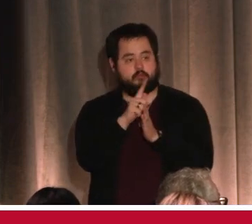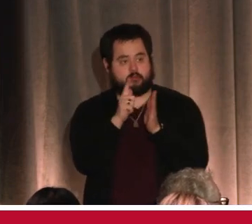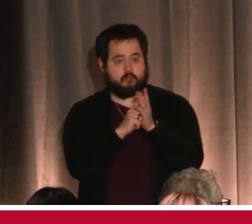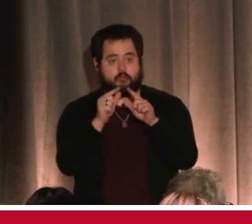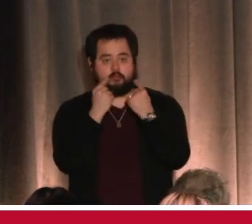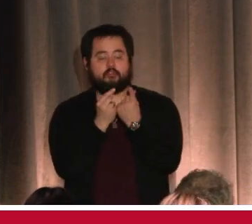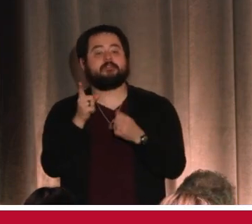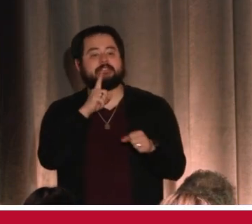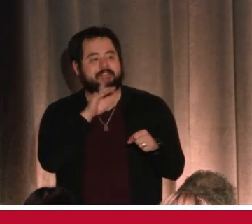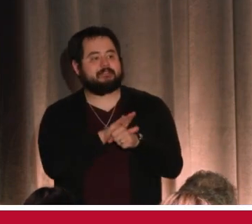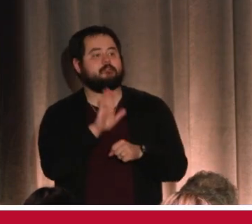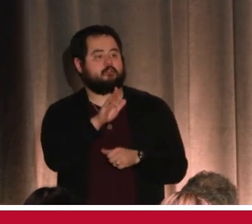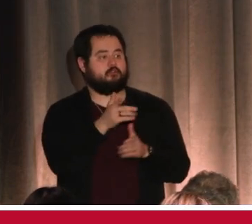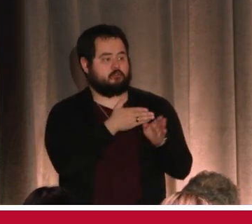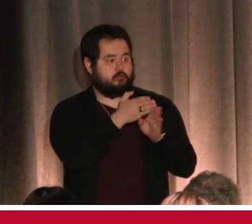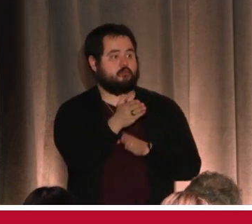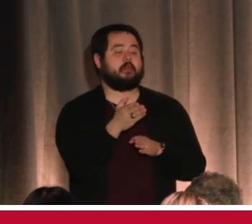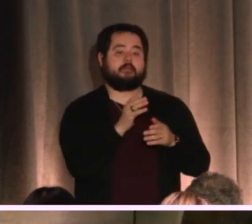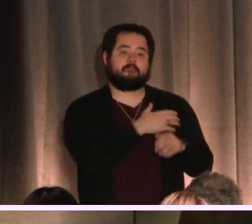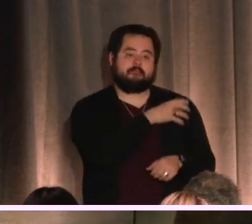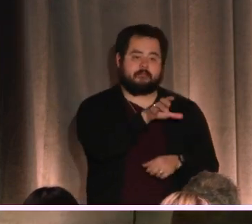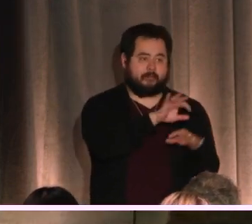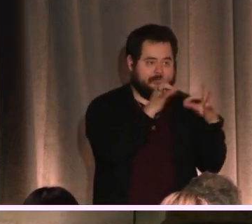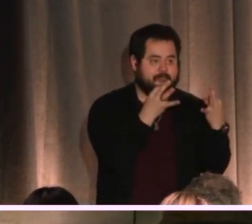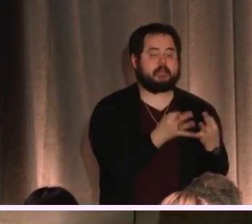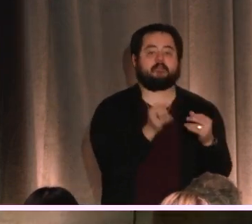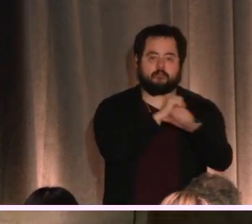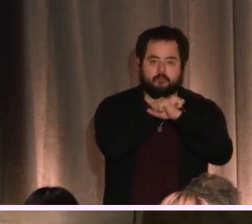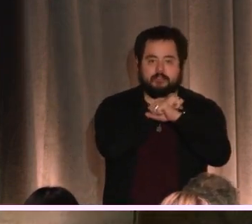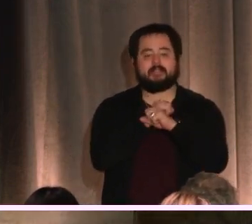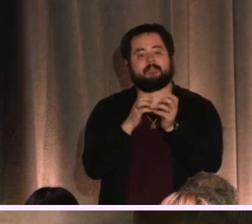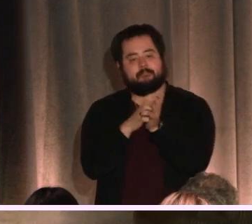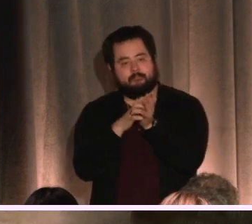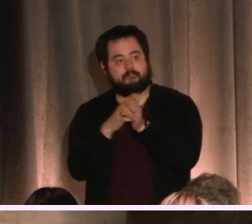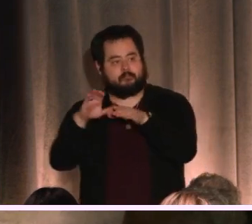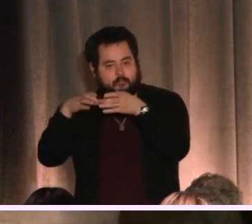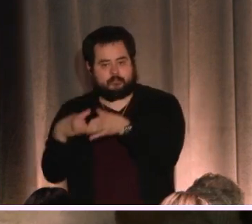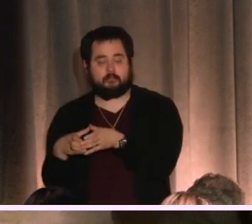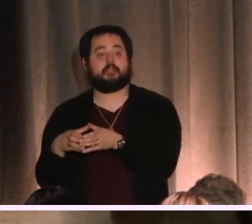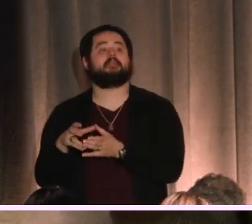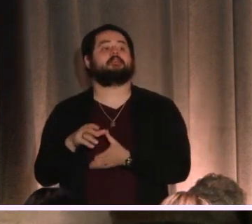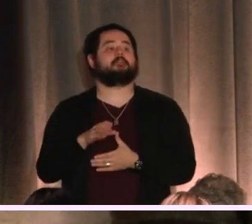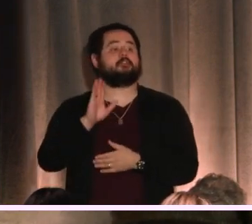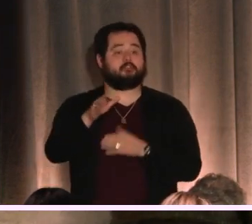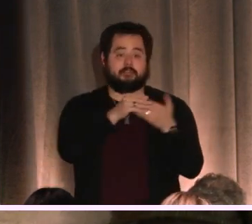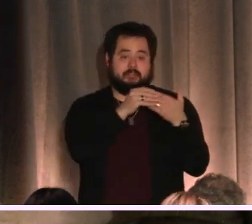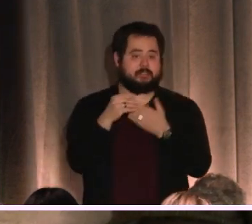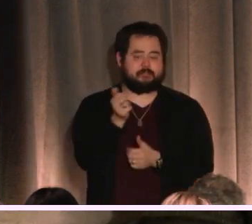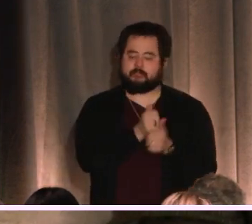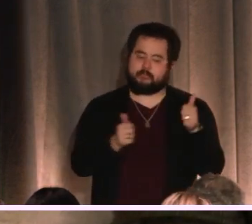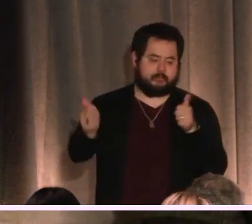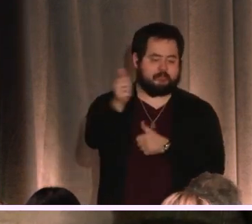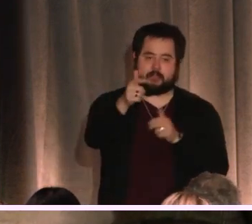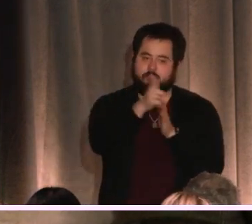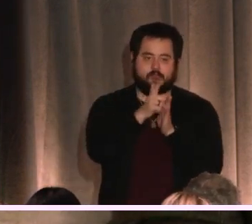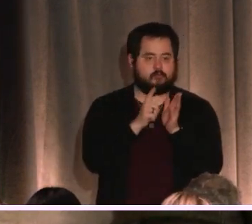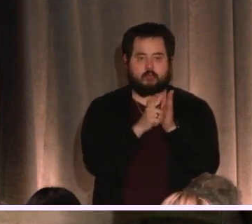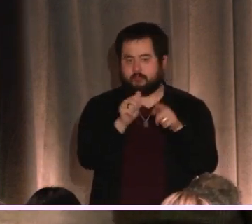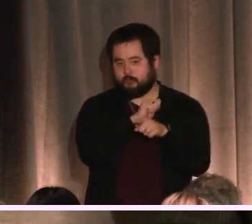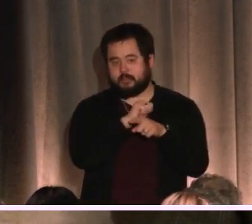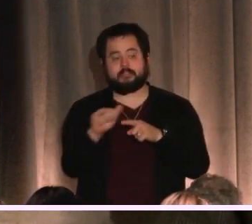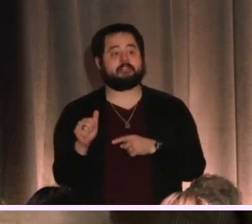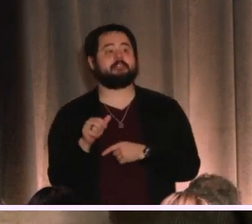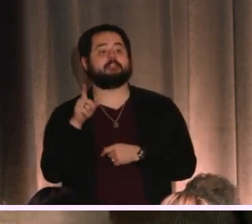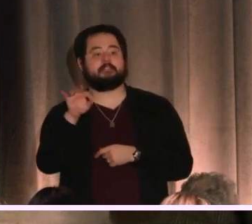families and protecting vulnerable populations. Her leadership extends beyond her practice. As a fellow